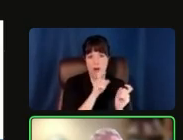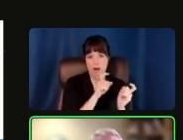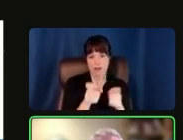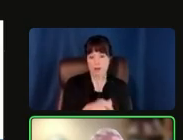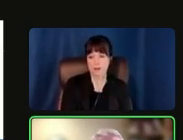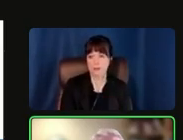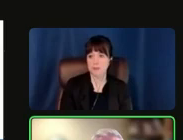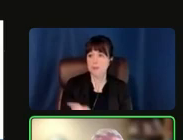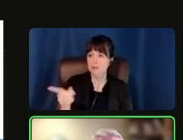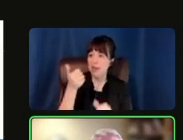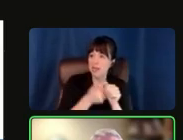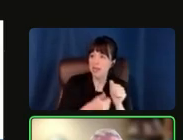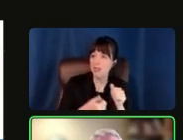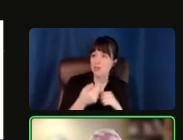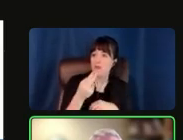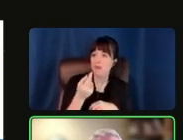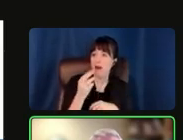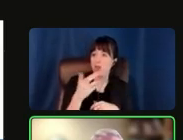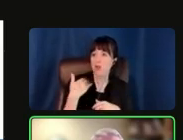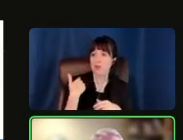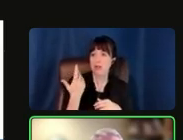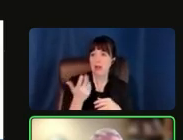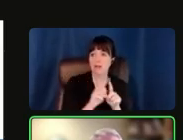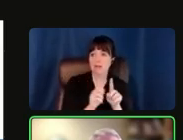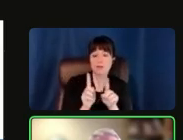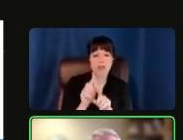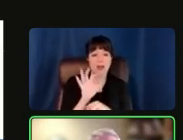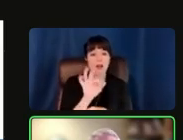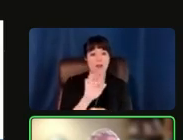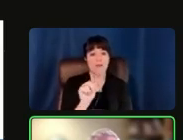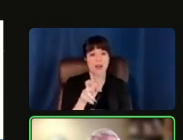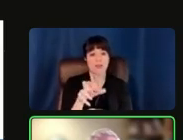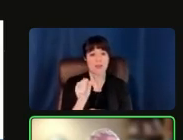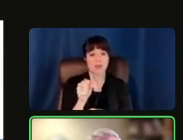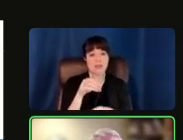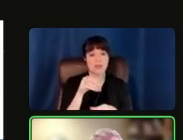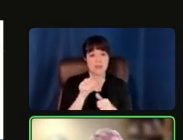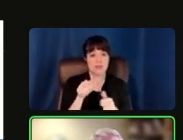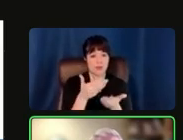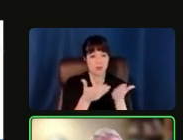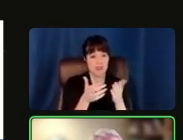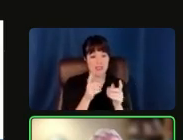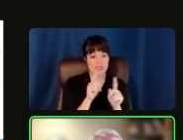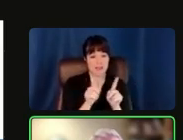why each of the haulers have exclusive franchises to provide service within a designated area.